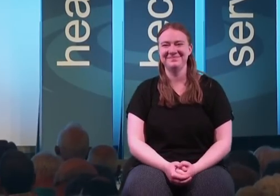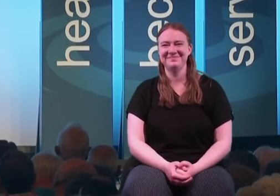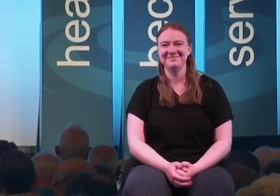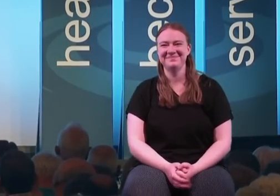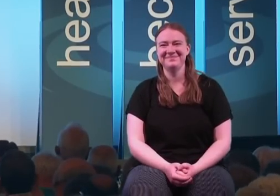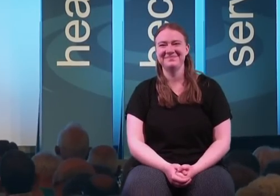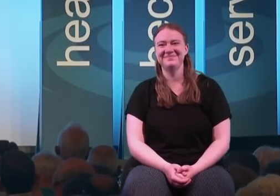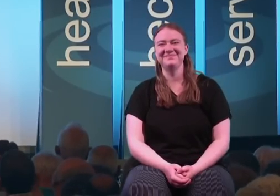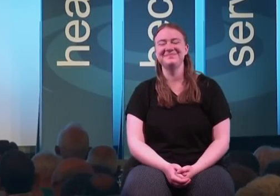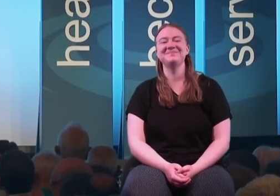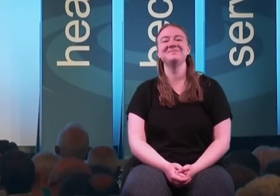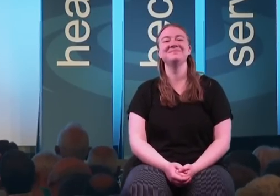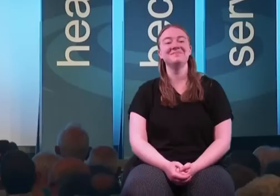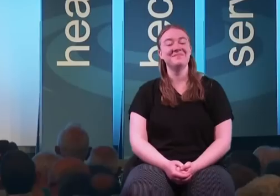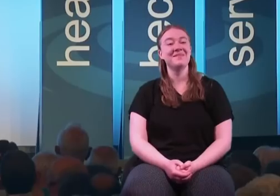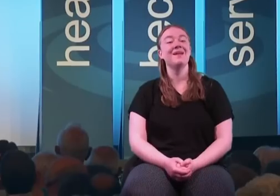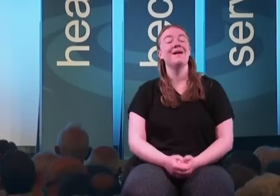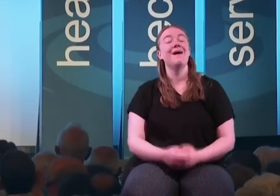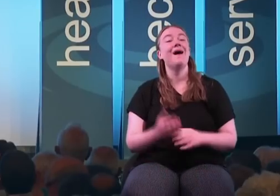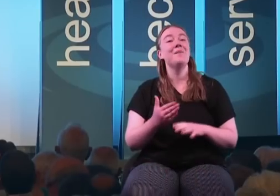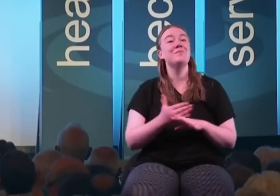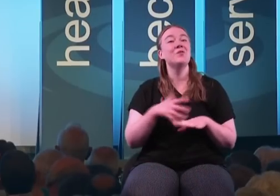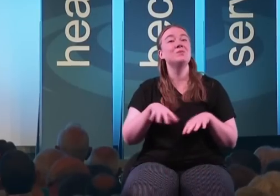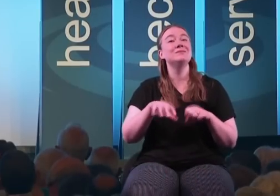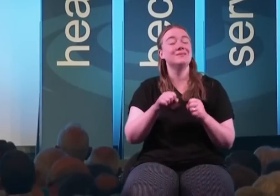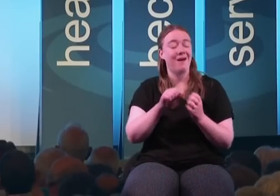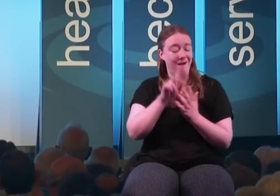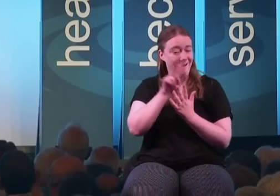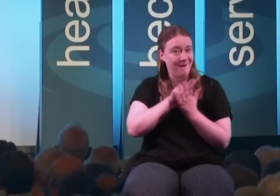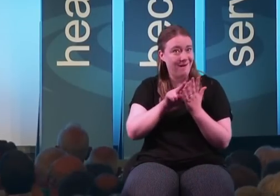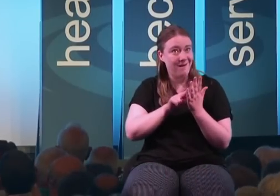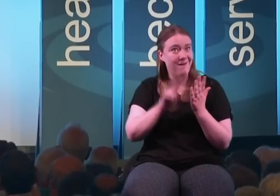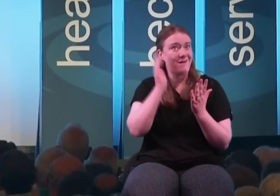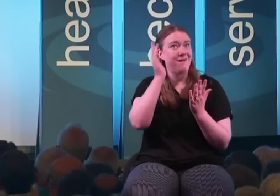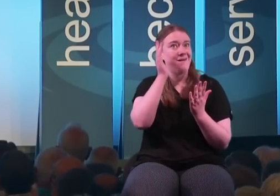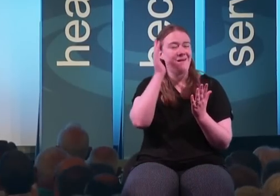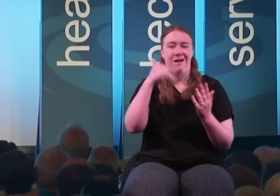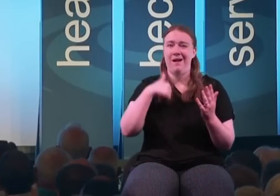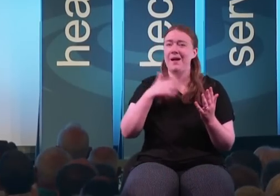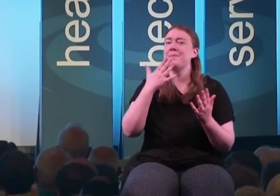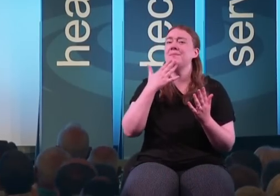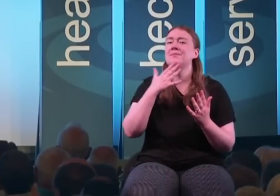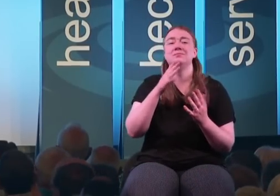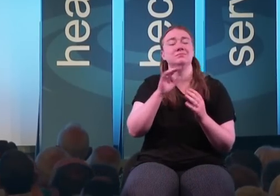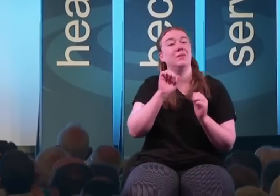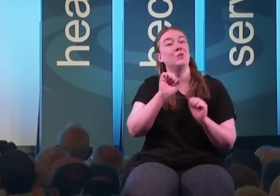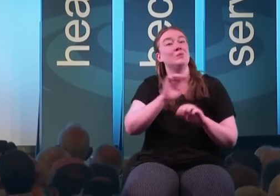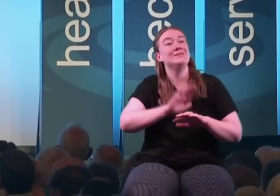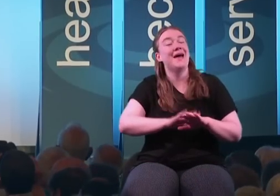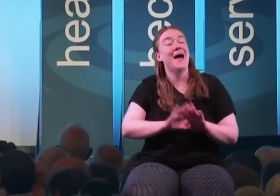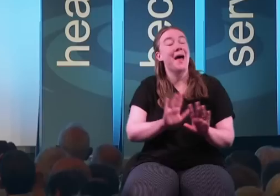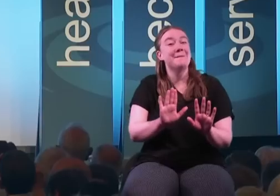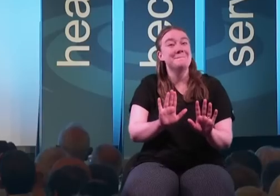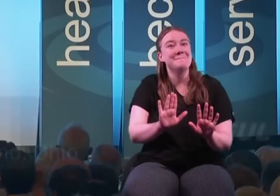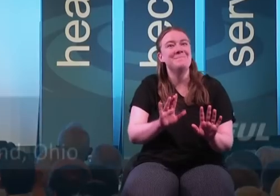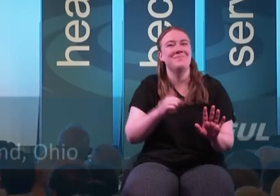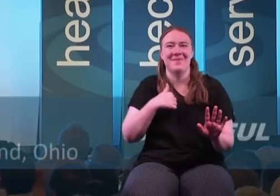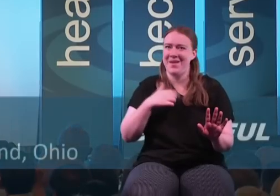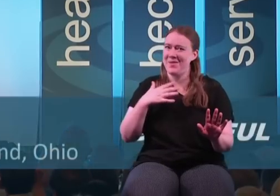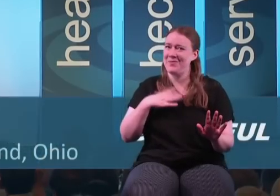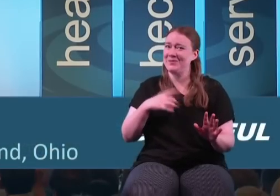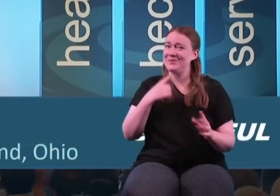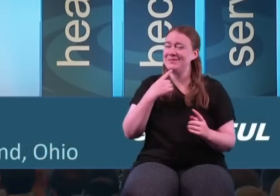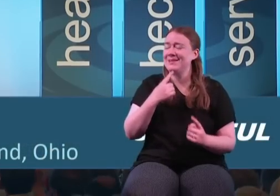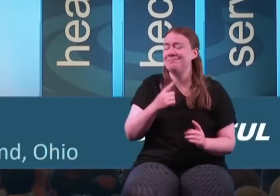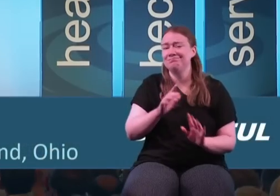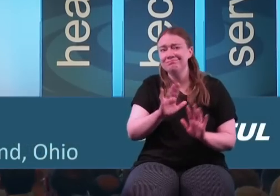Well, before I turn to this passage, I want to take just a moment of your time to say what an immense